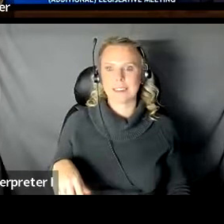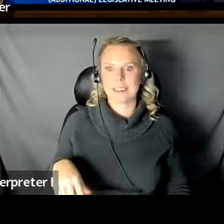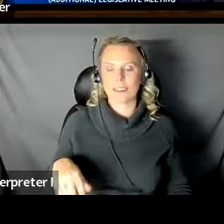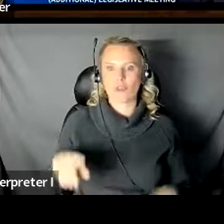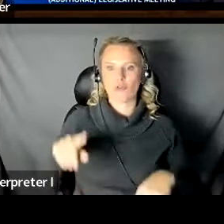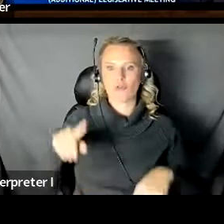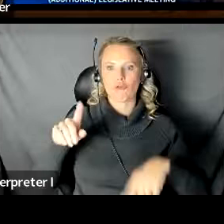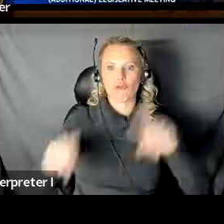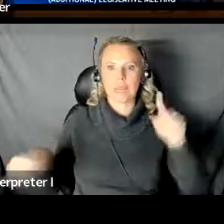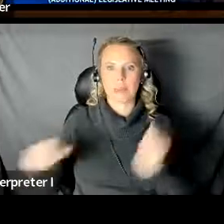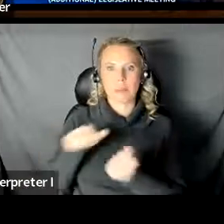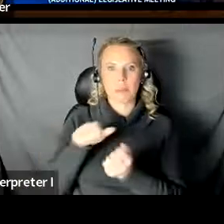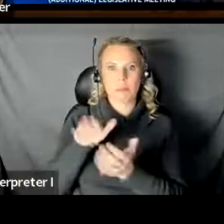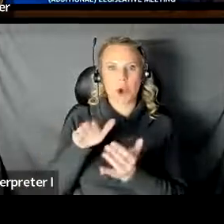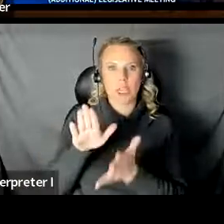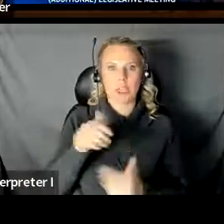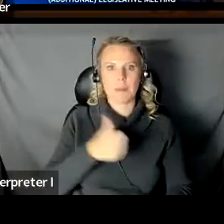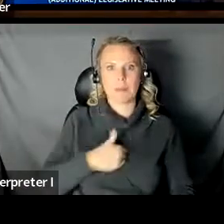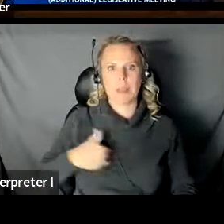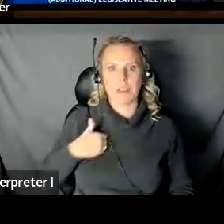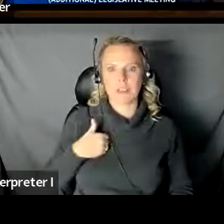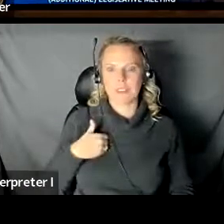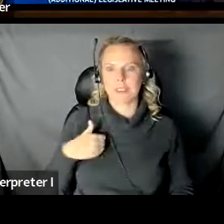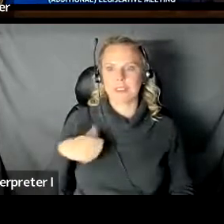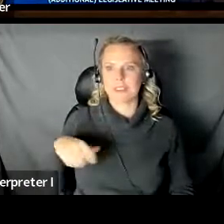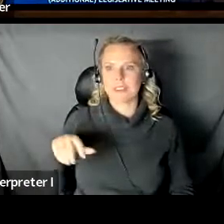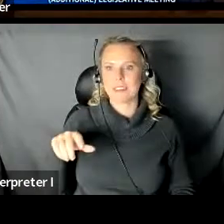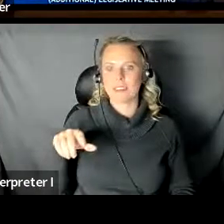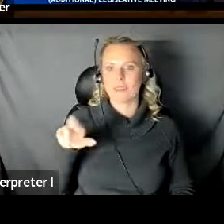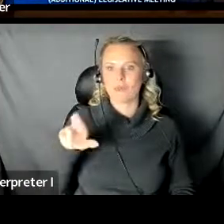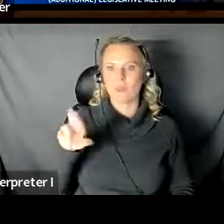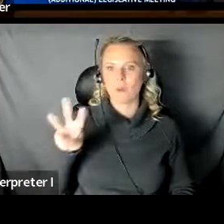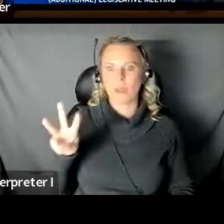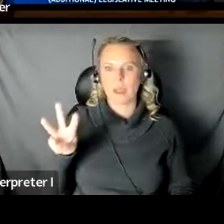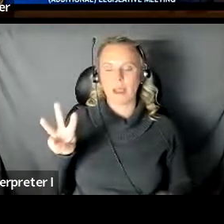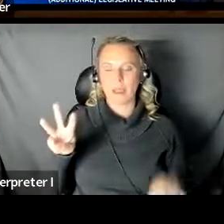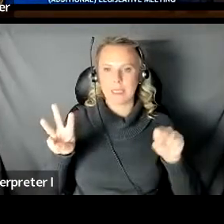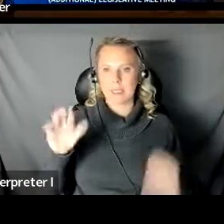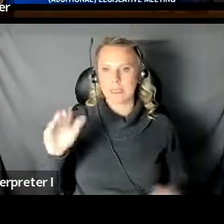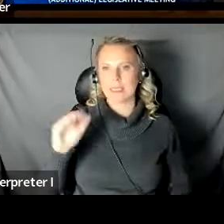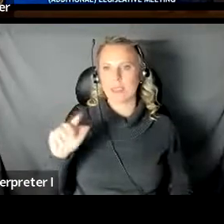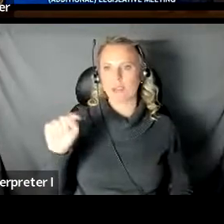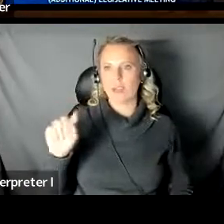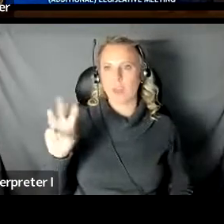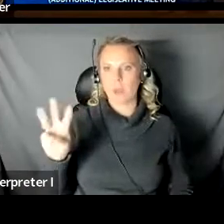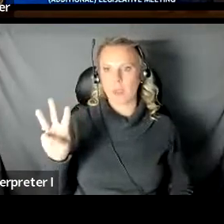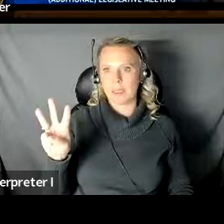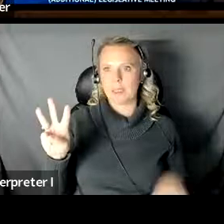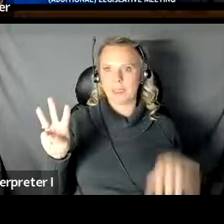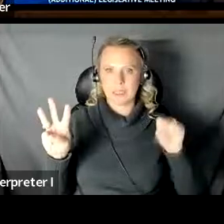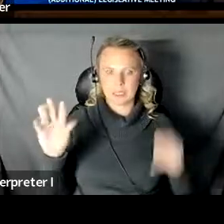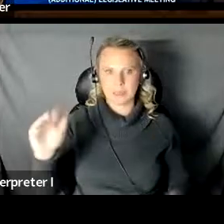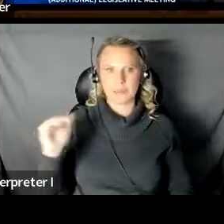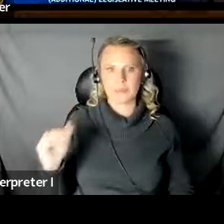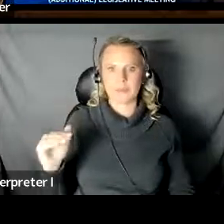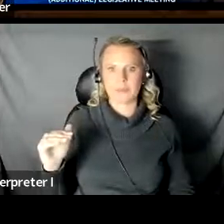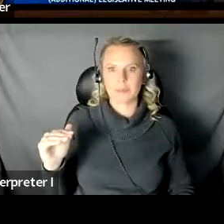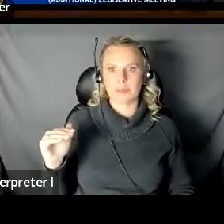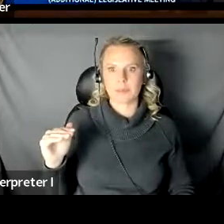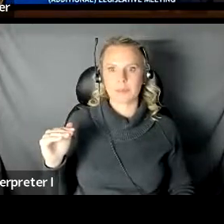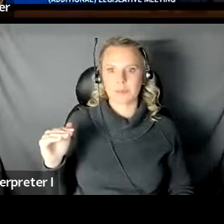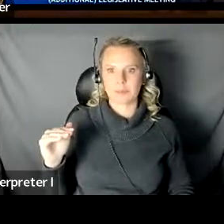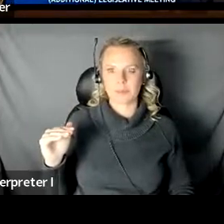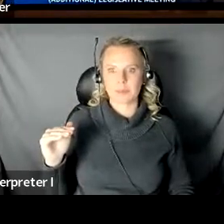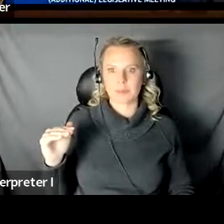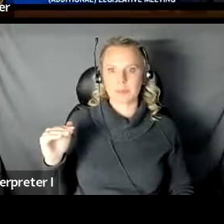Random barking. Councilmember Robert White votes yes. Councilmember Trayan White. Yes. Councilmember Trayan